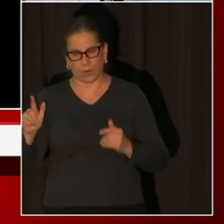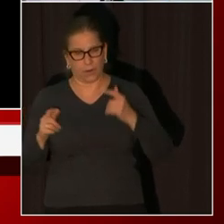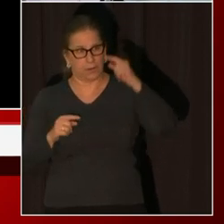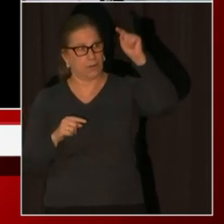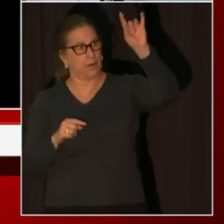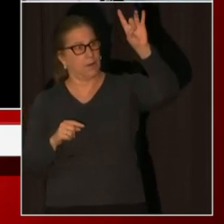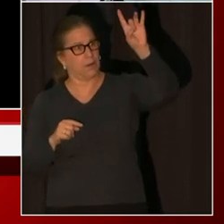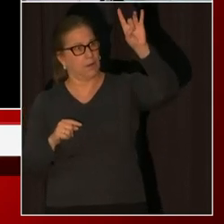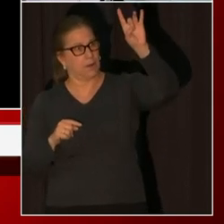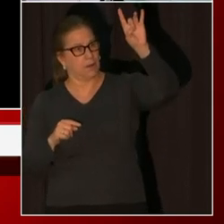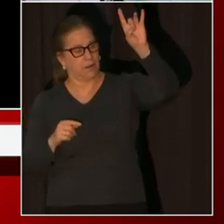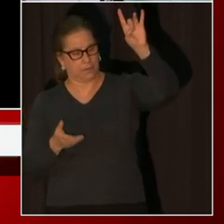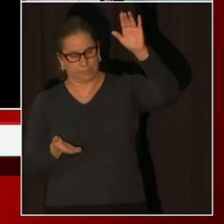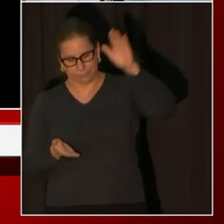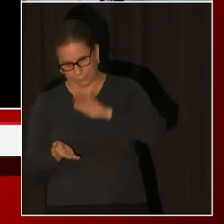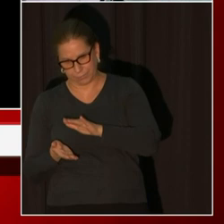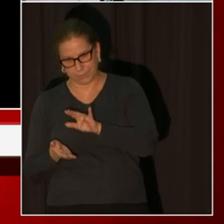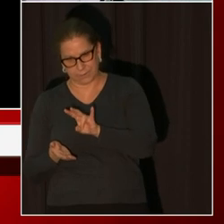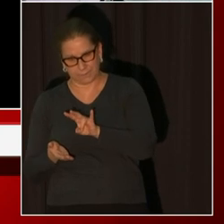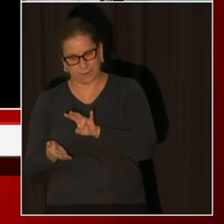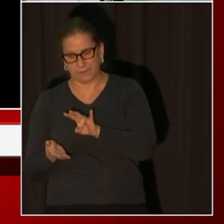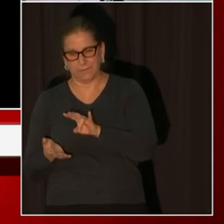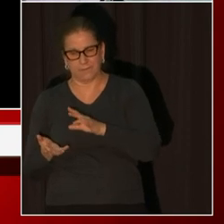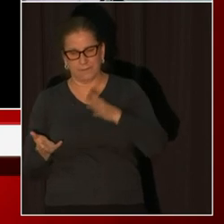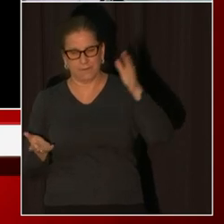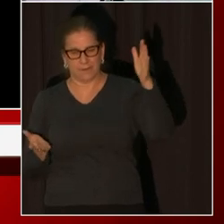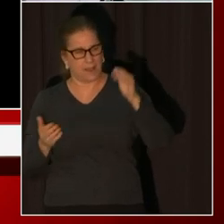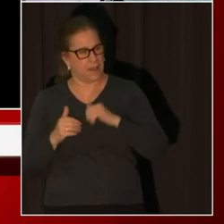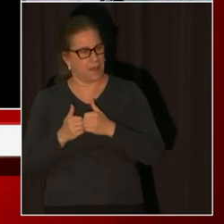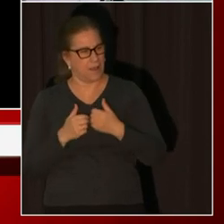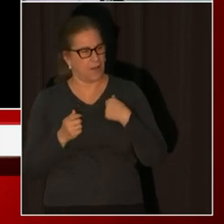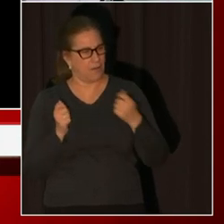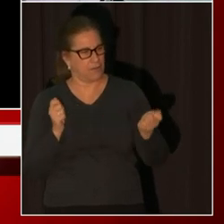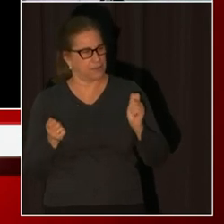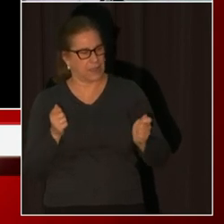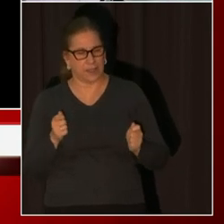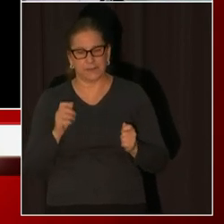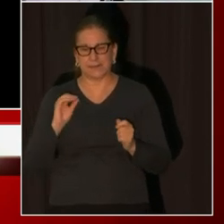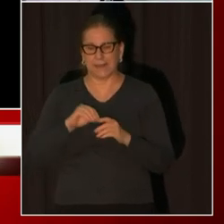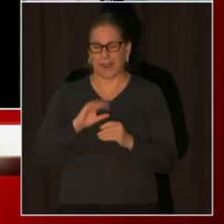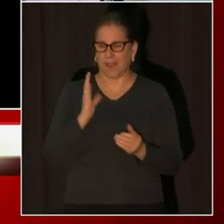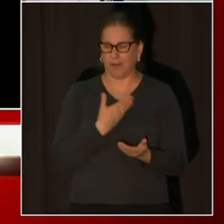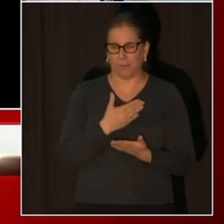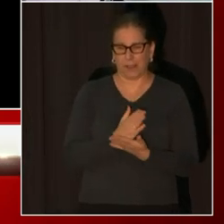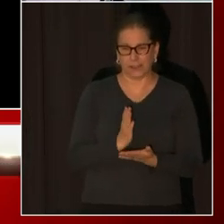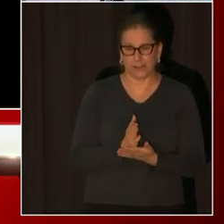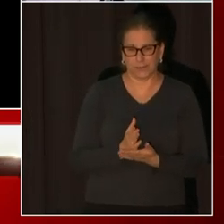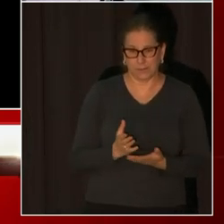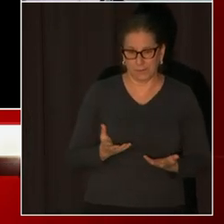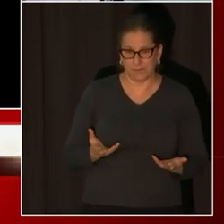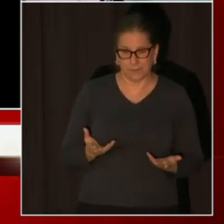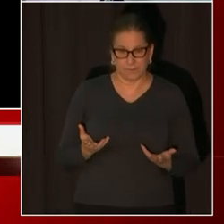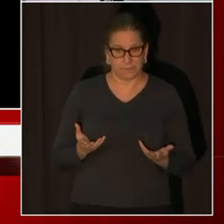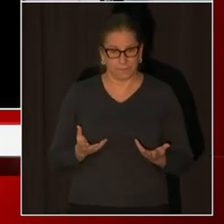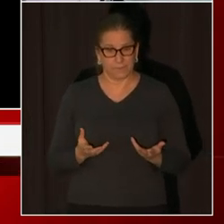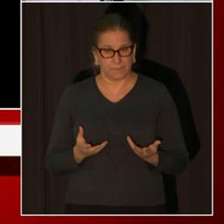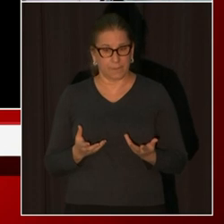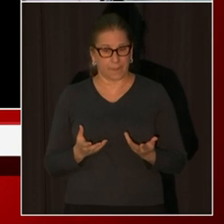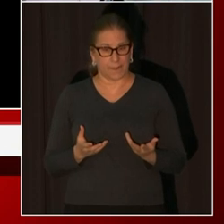budget? So hypothetically, if we were to cut the combined local budgets for the Departments of Human